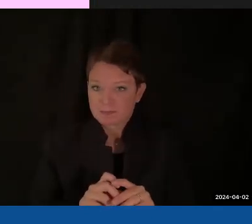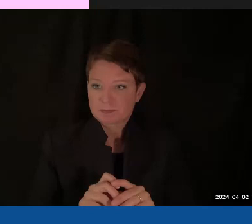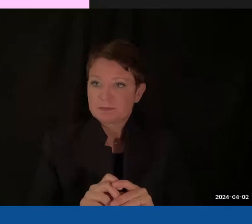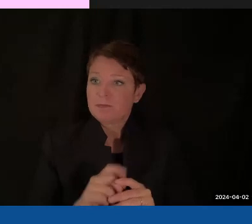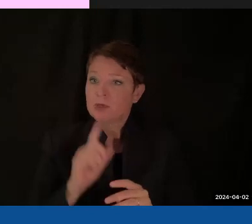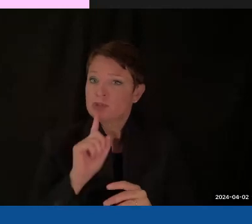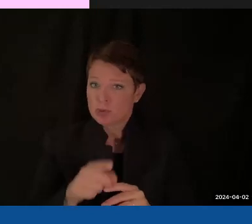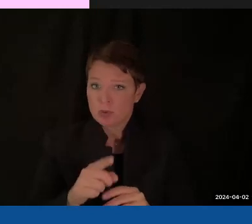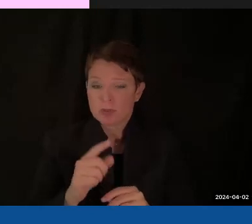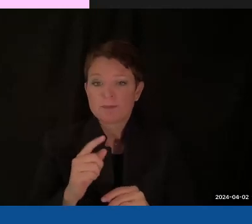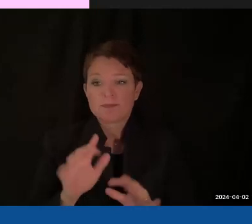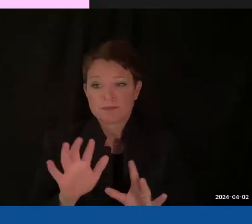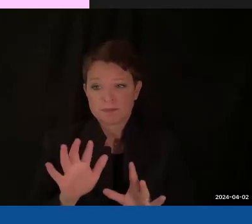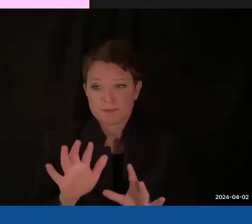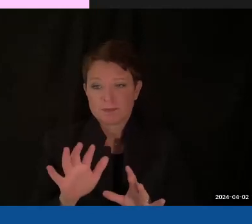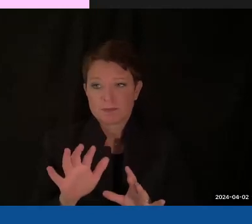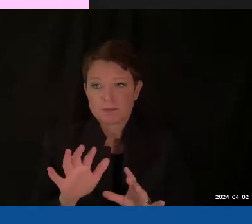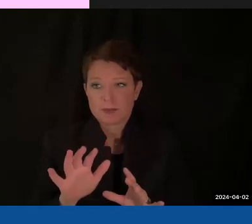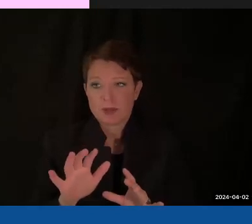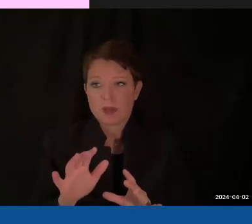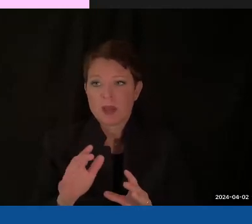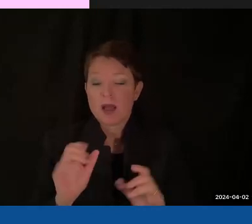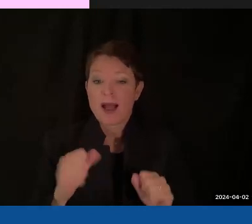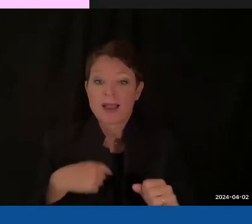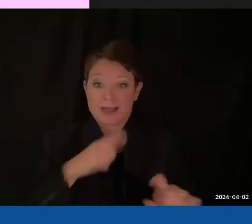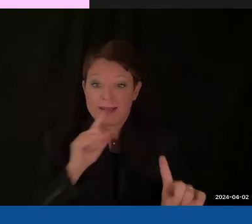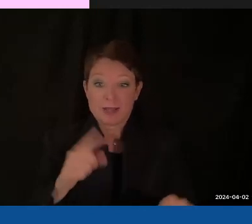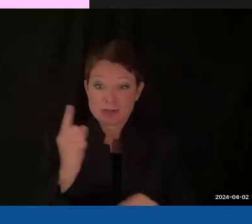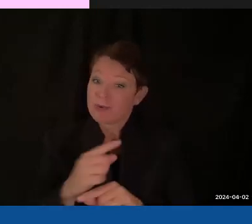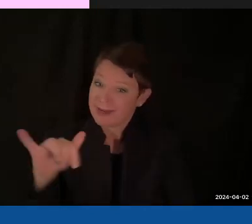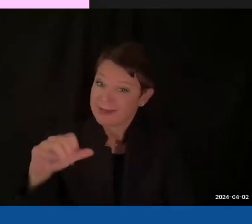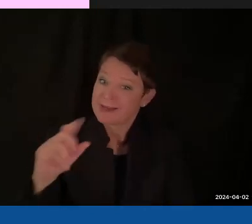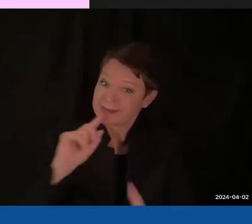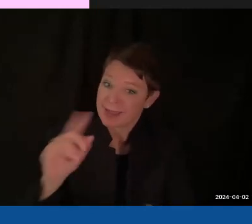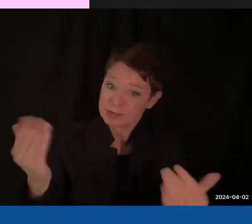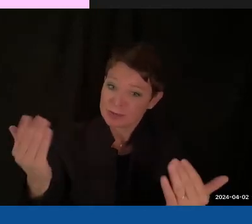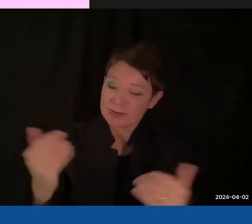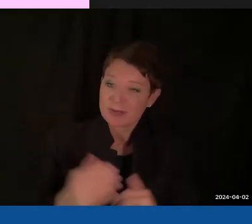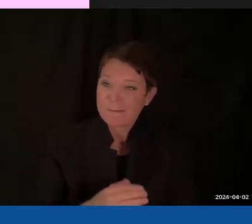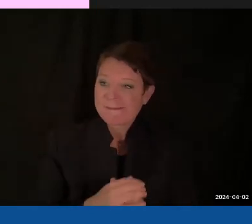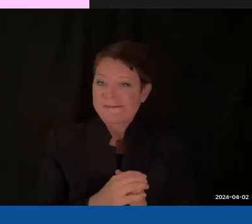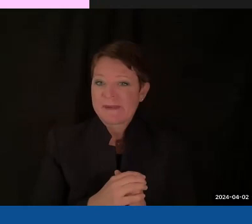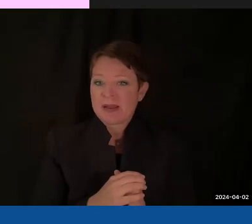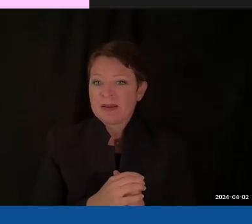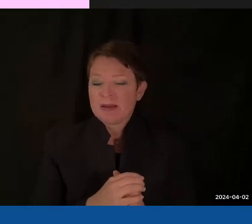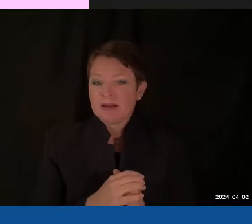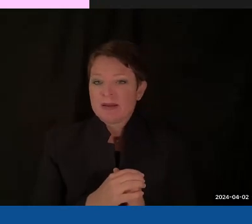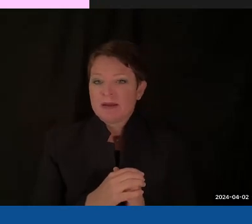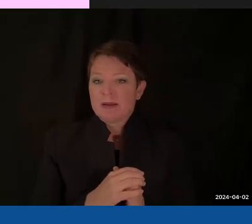Sure. Are you, Yes. so I guess I'm allowed to answer, right? Yes. Okay.